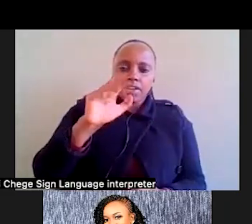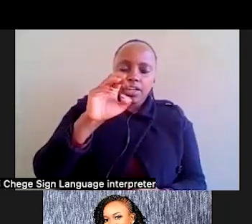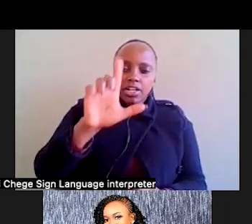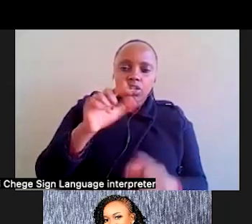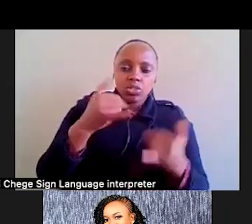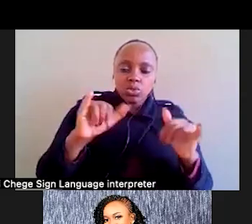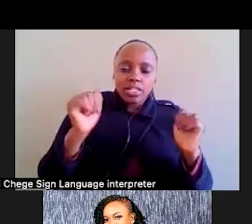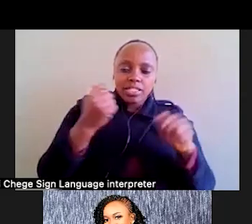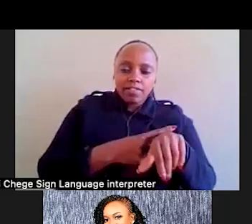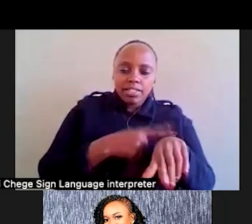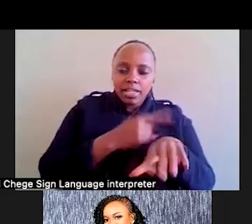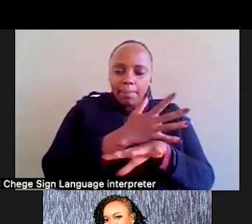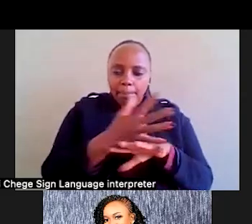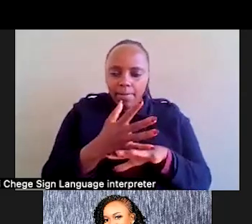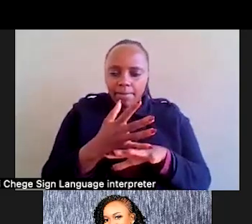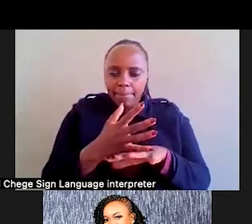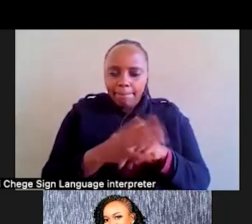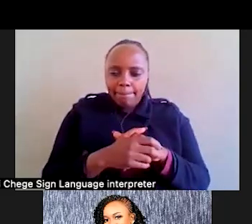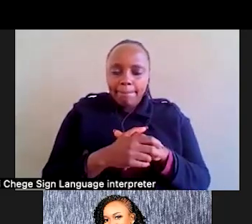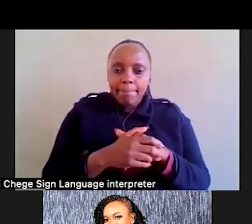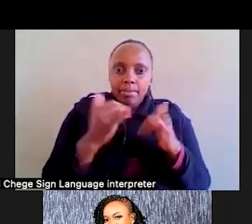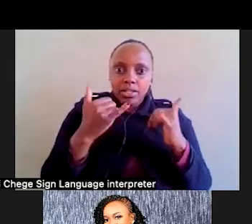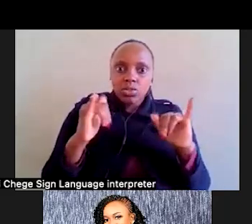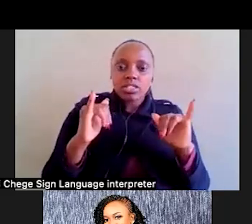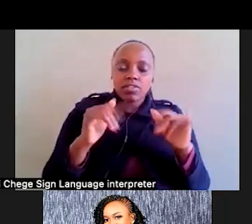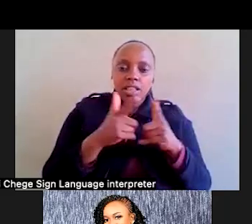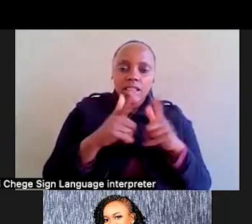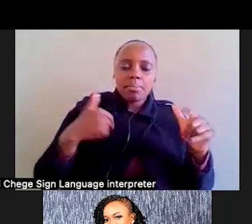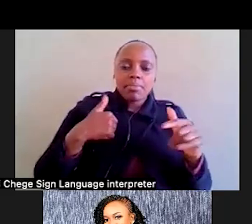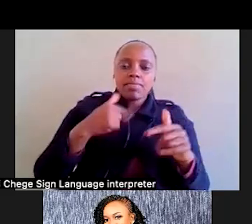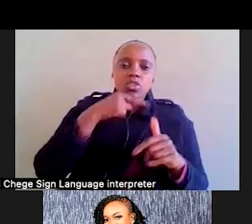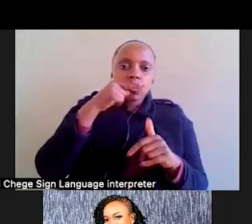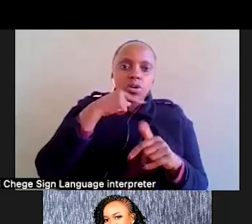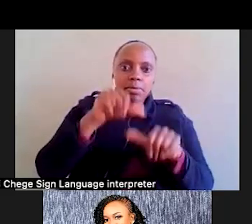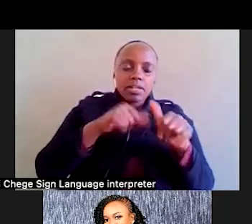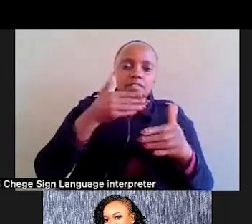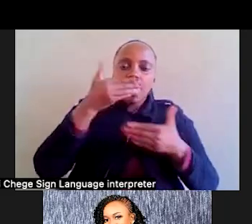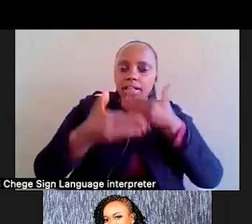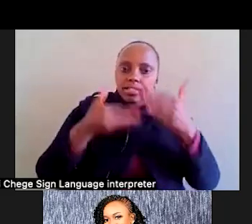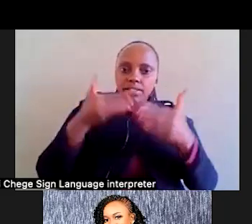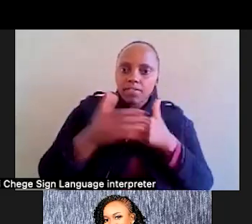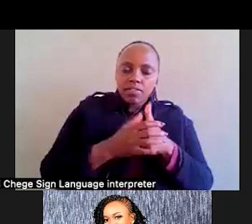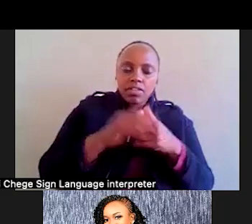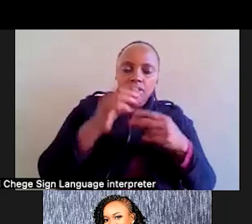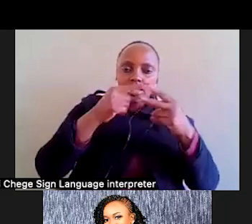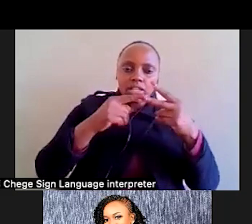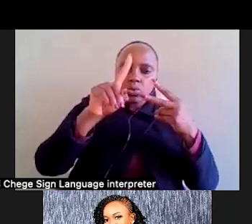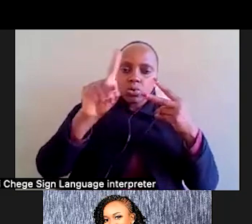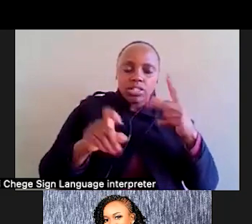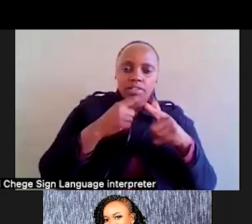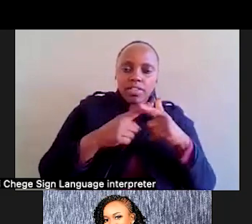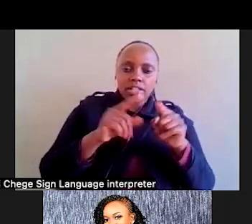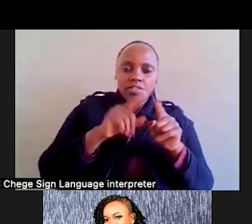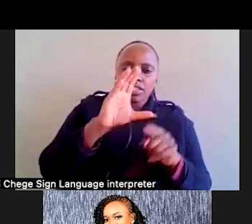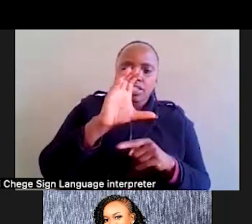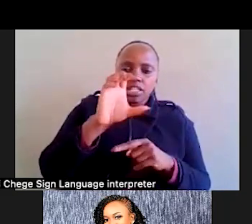interest of time, kindly allow me to jump in to answer maybe two questions, and maybe CEO will